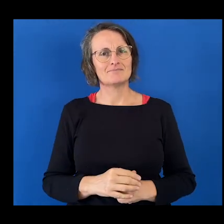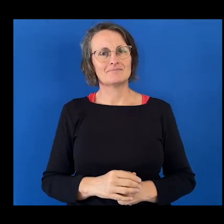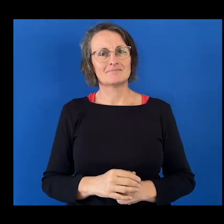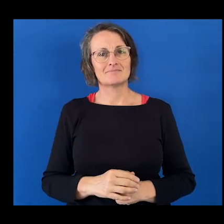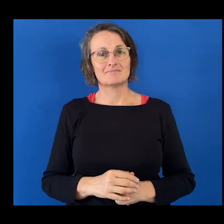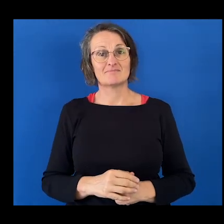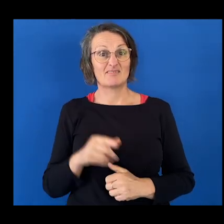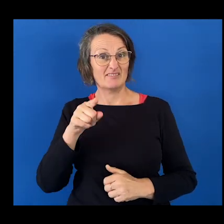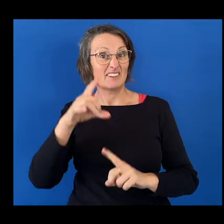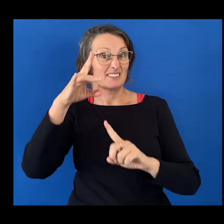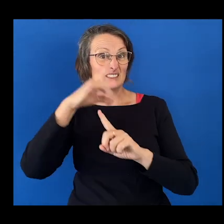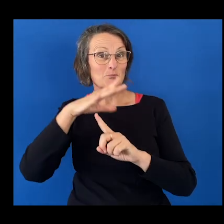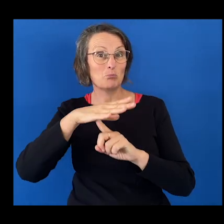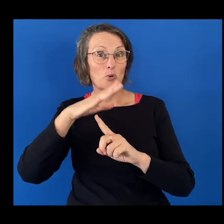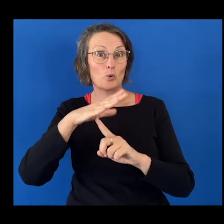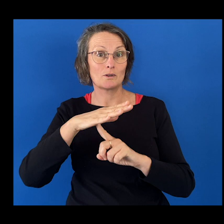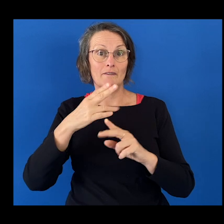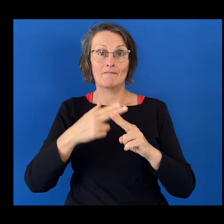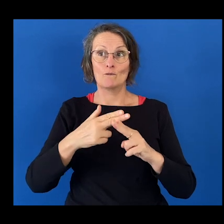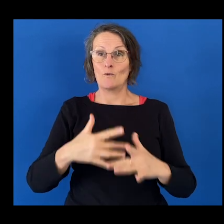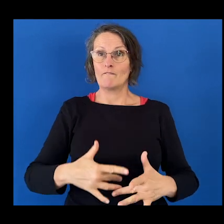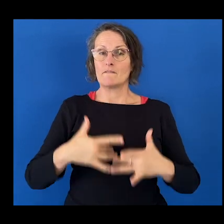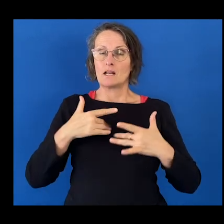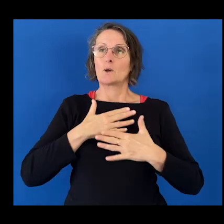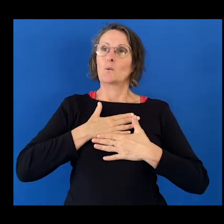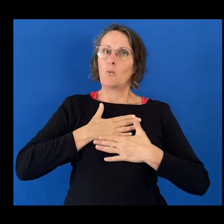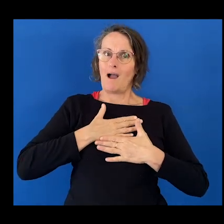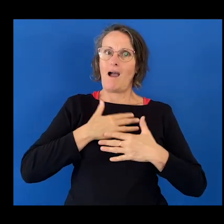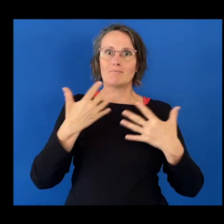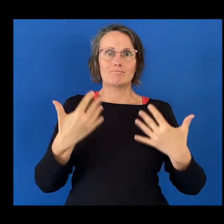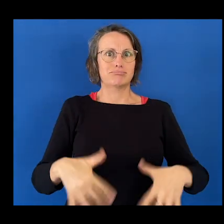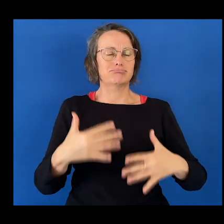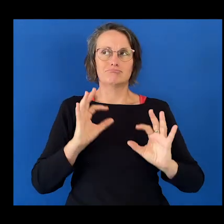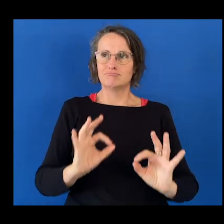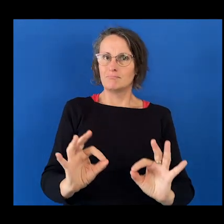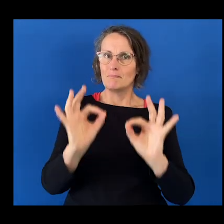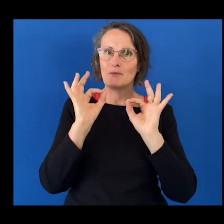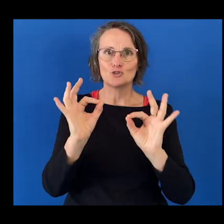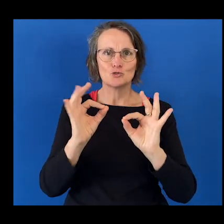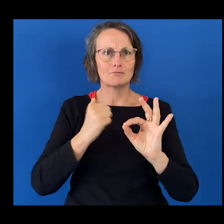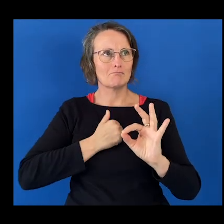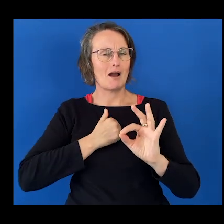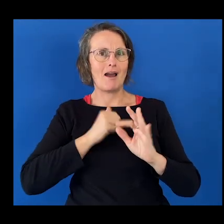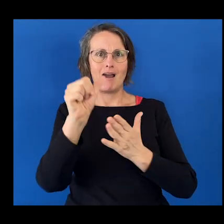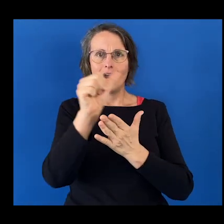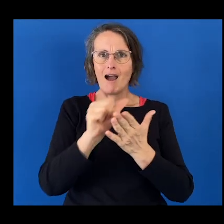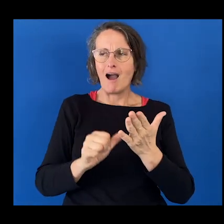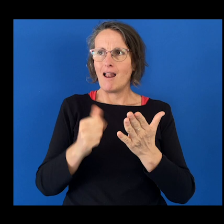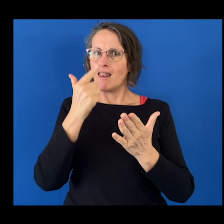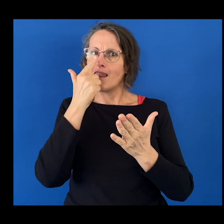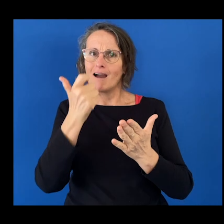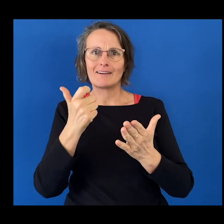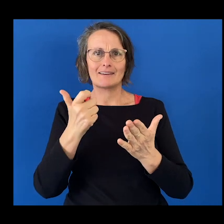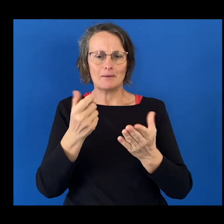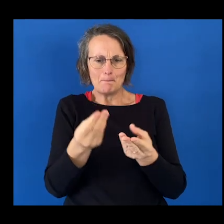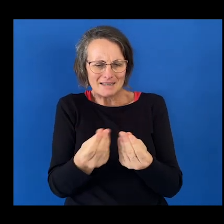That's all part of the sense of reverence that you bring to the work and the